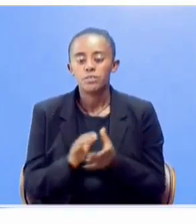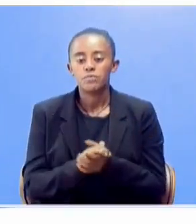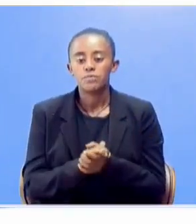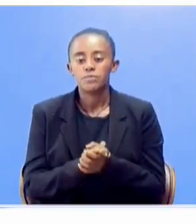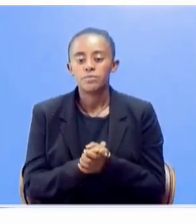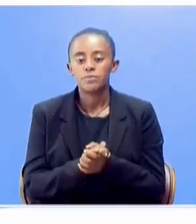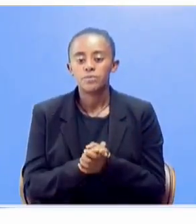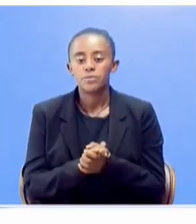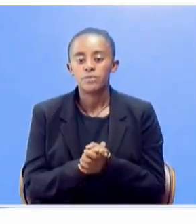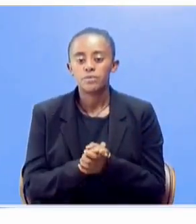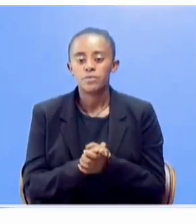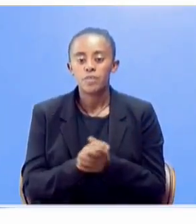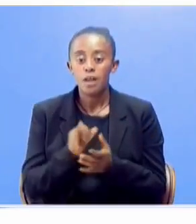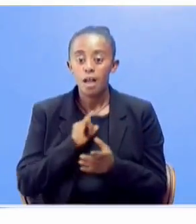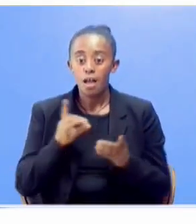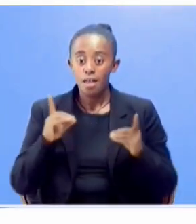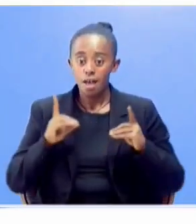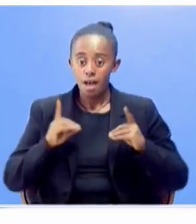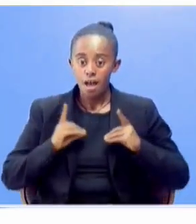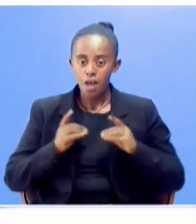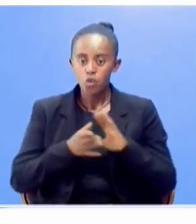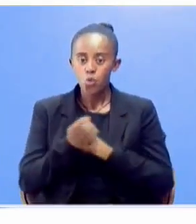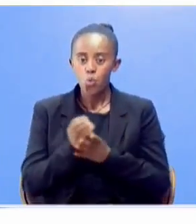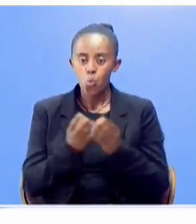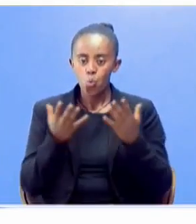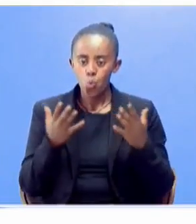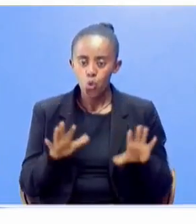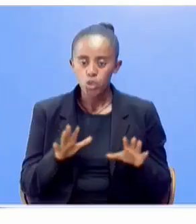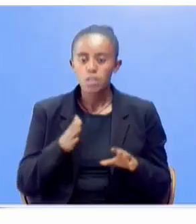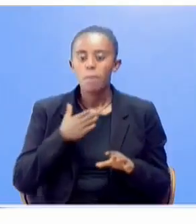I had washed my hand.